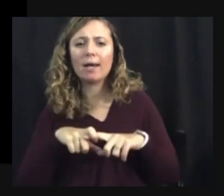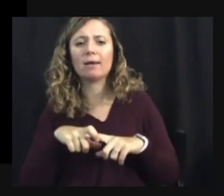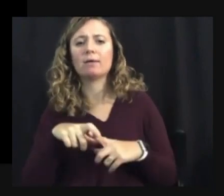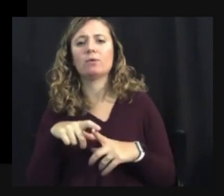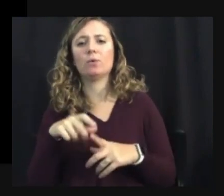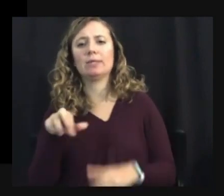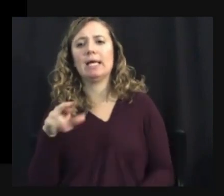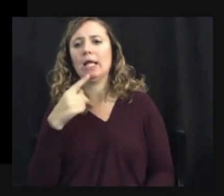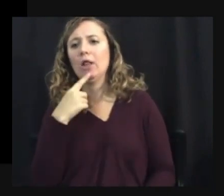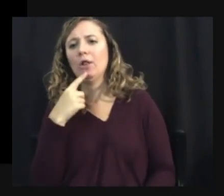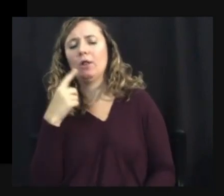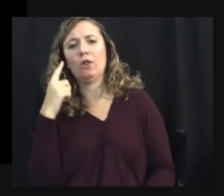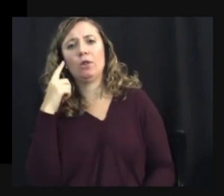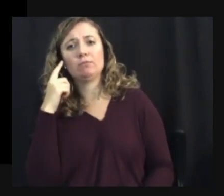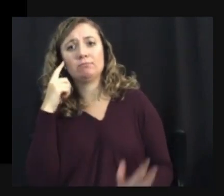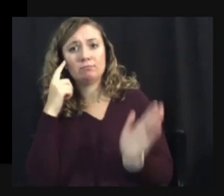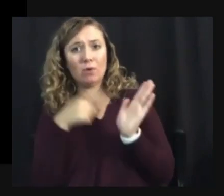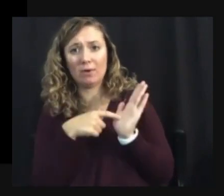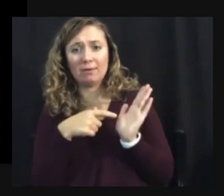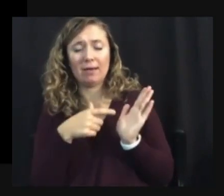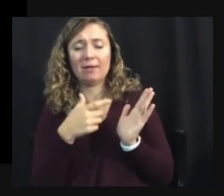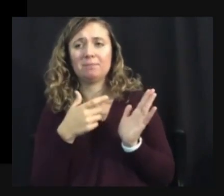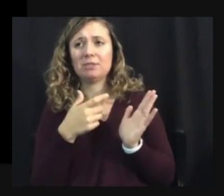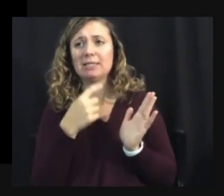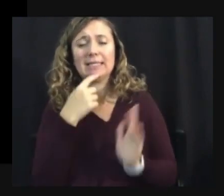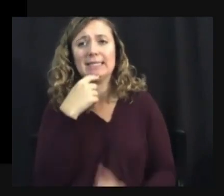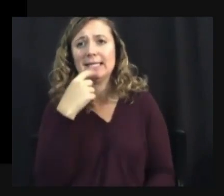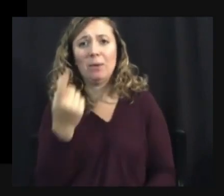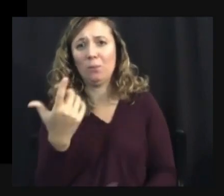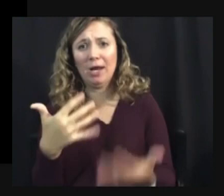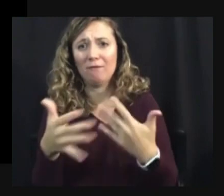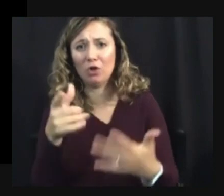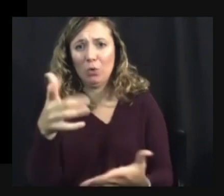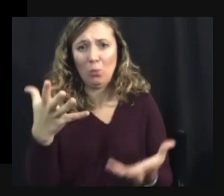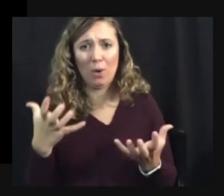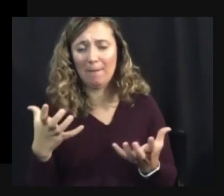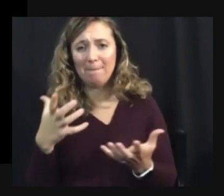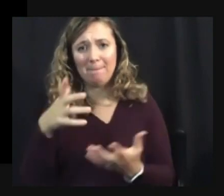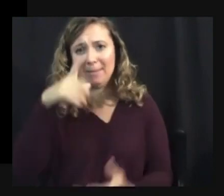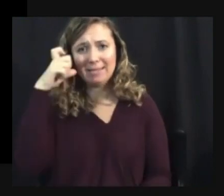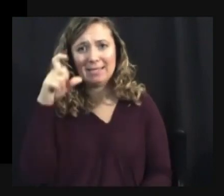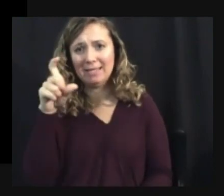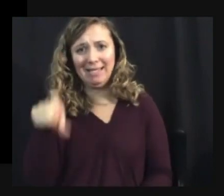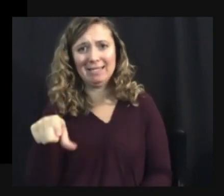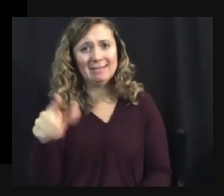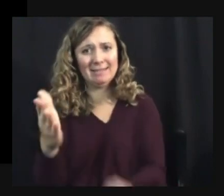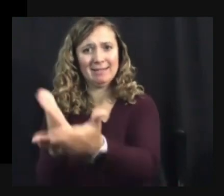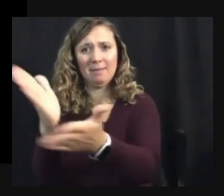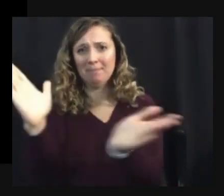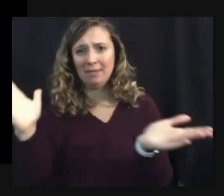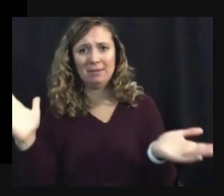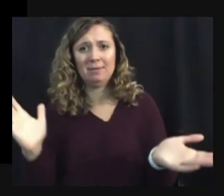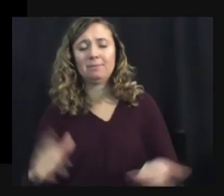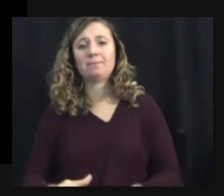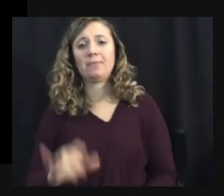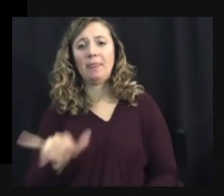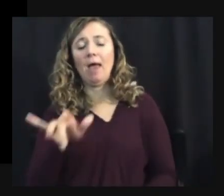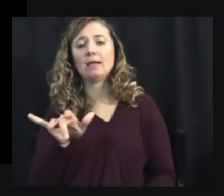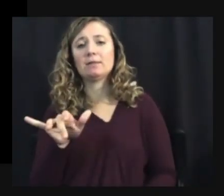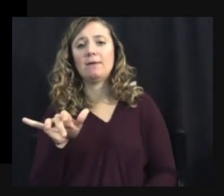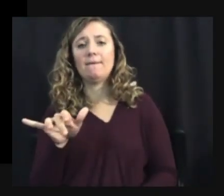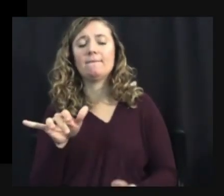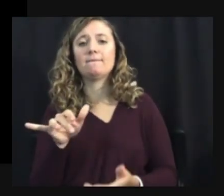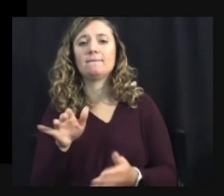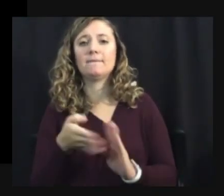I'll just say what you want me to say because I just need you to stop. That's the function of